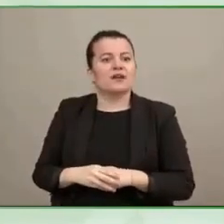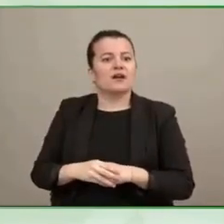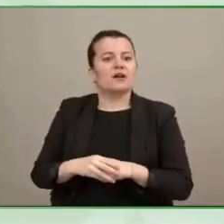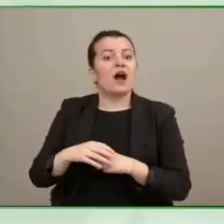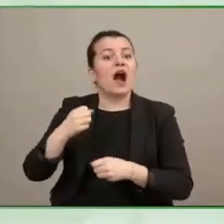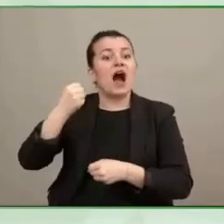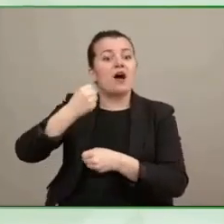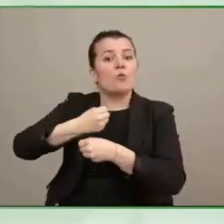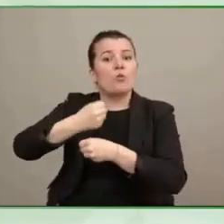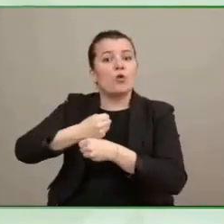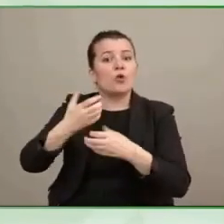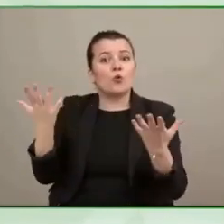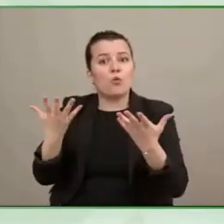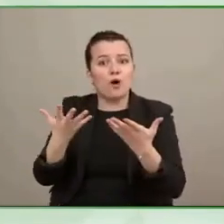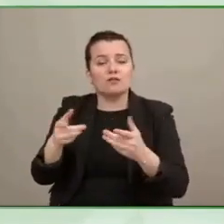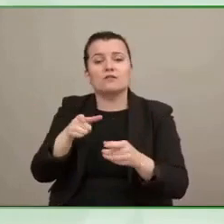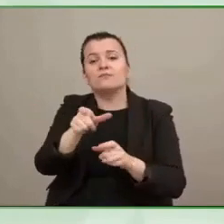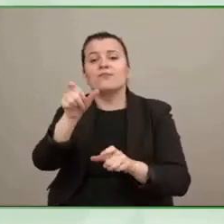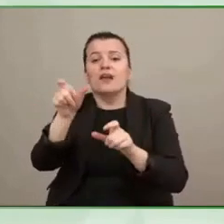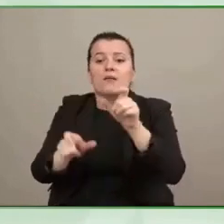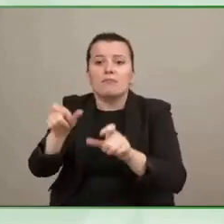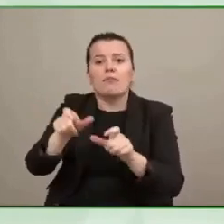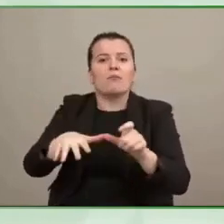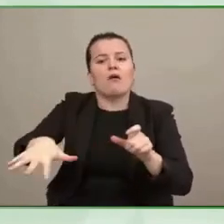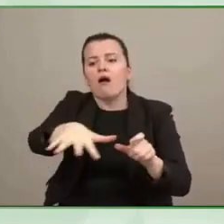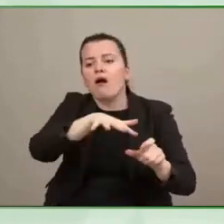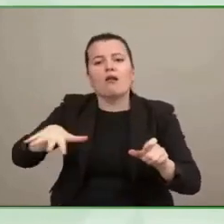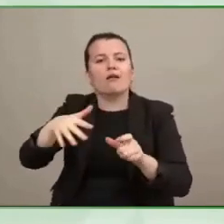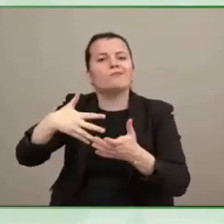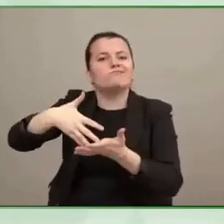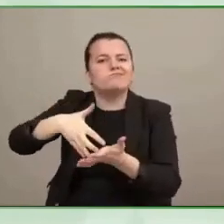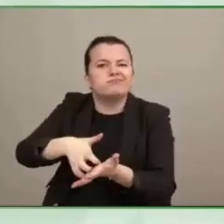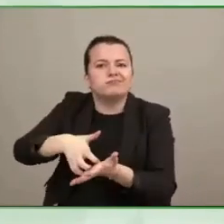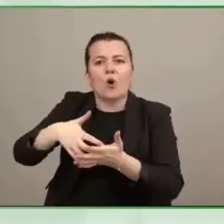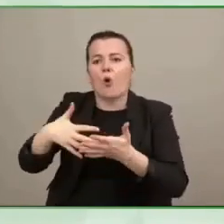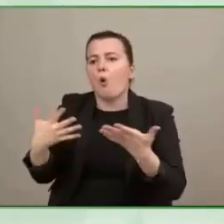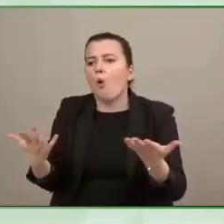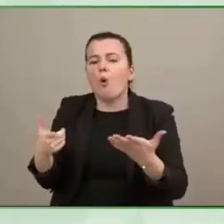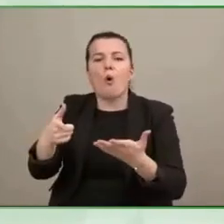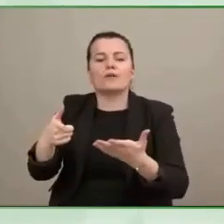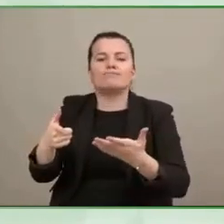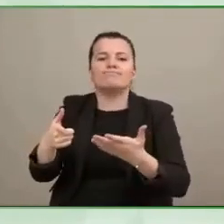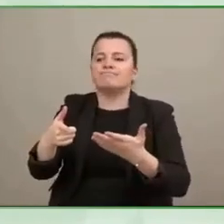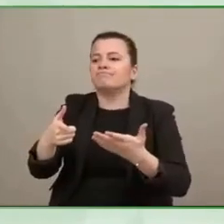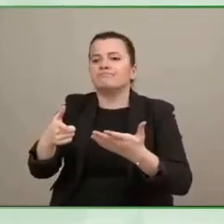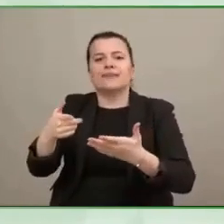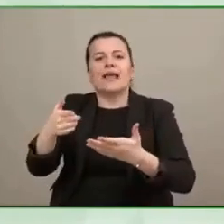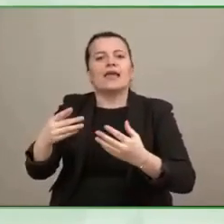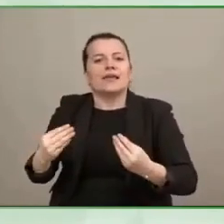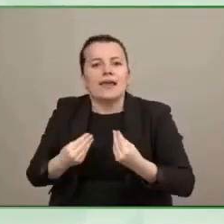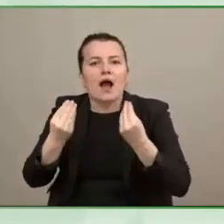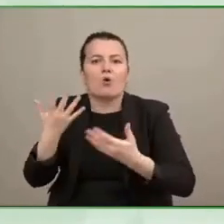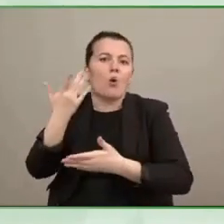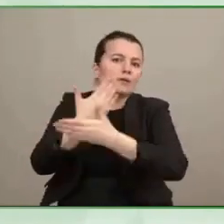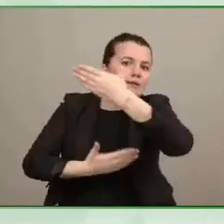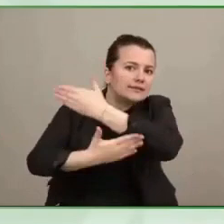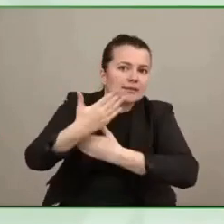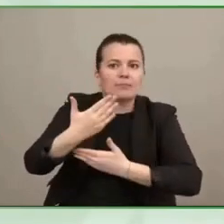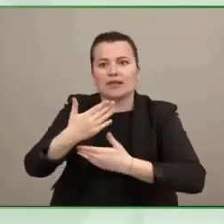Vulnerable People Development. Also, Sheyaw lead the network for persons with disability in